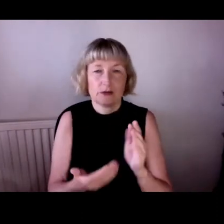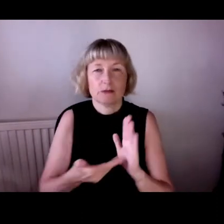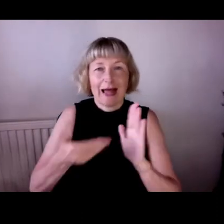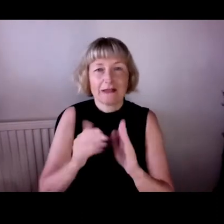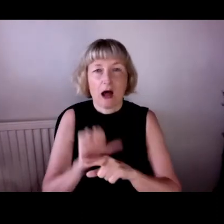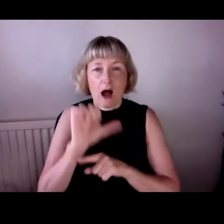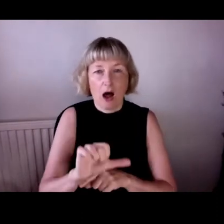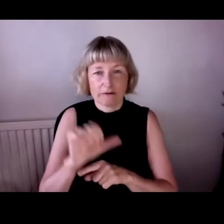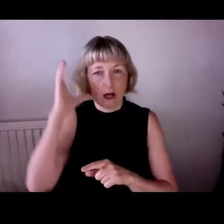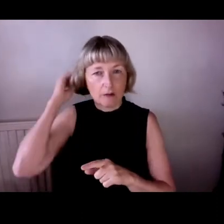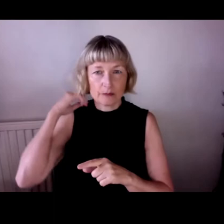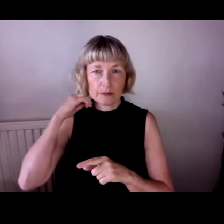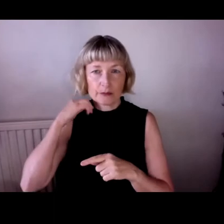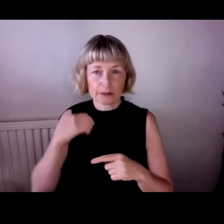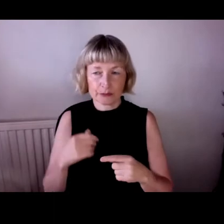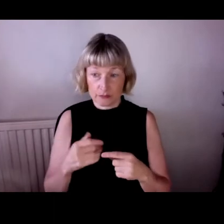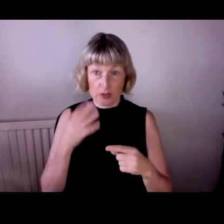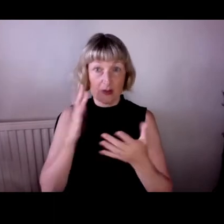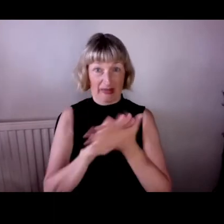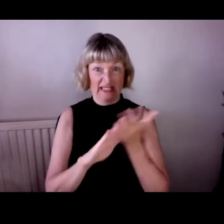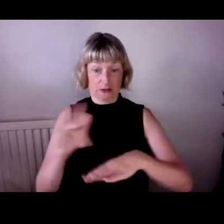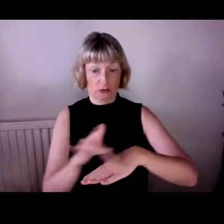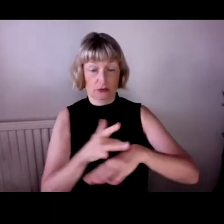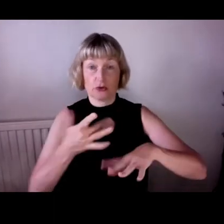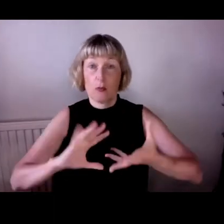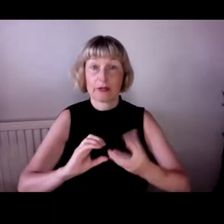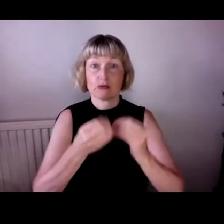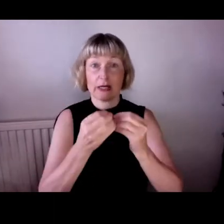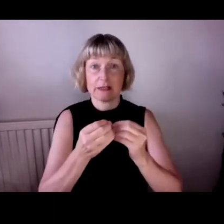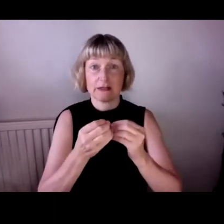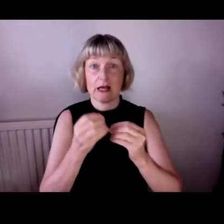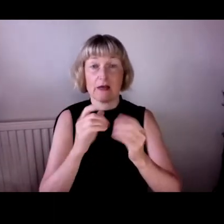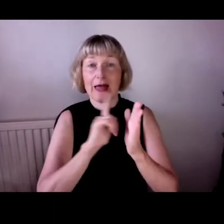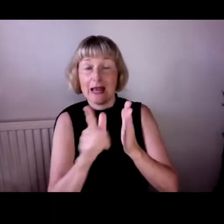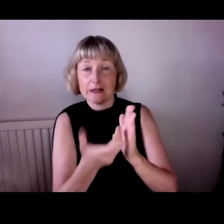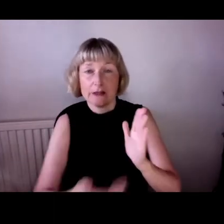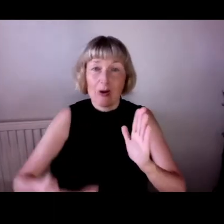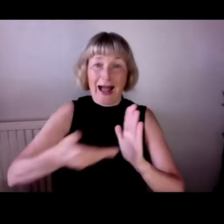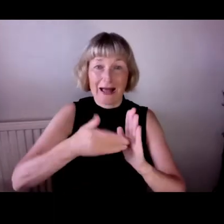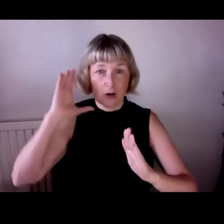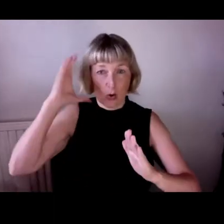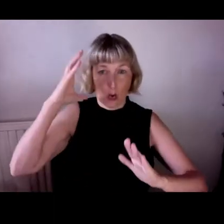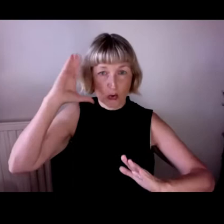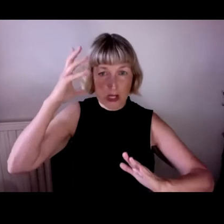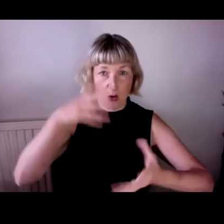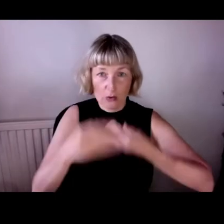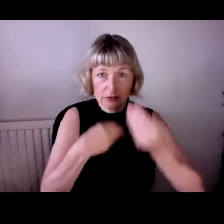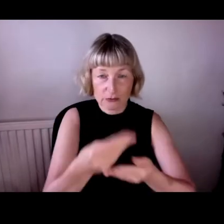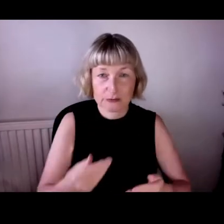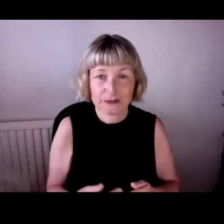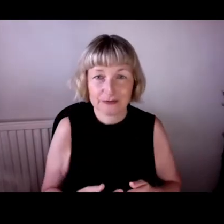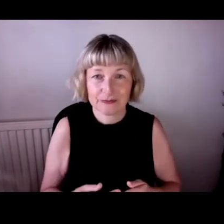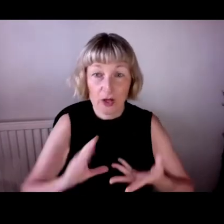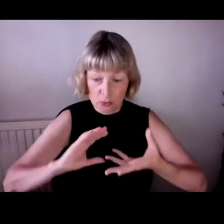normally happens after the show has been put together. Audio describers are not in the room with the creative